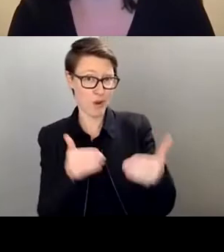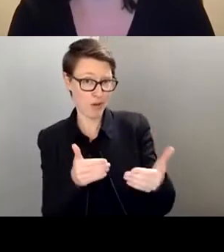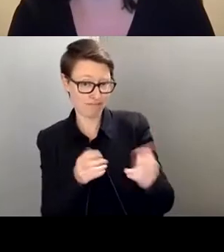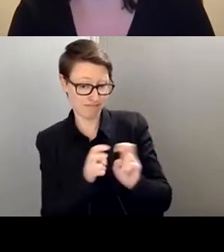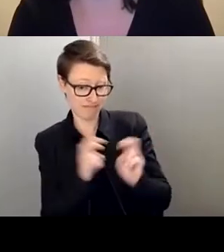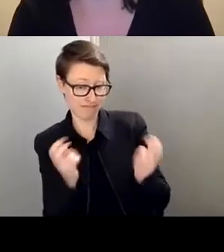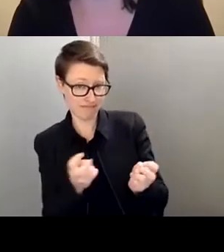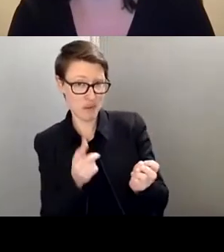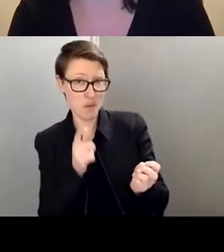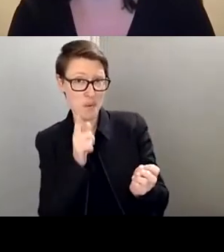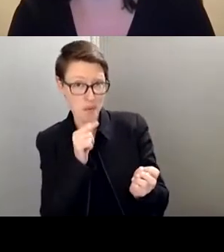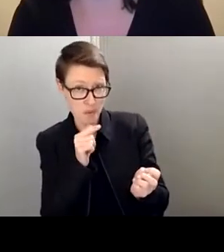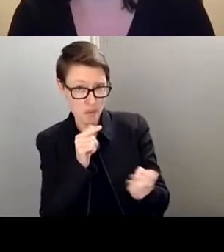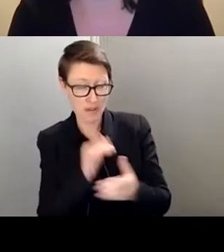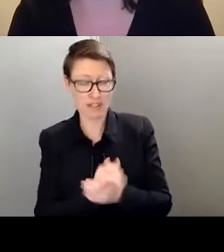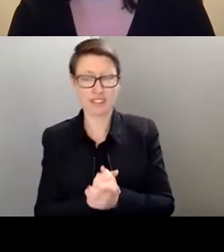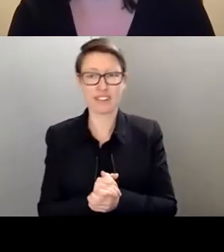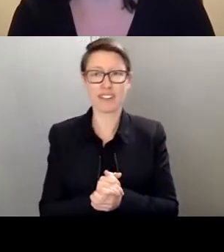we